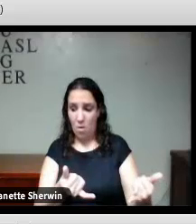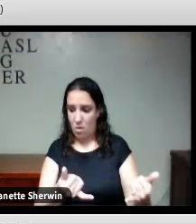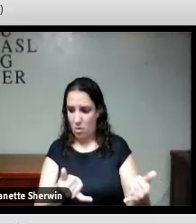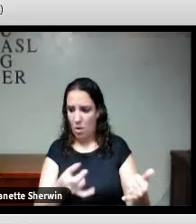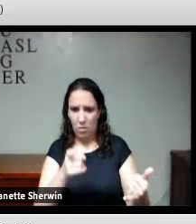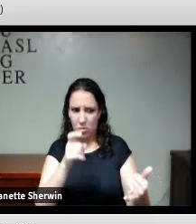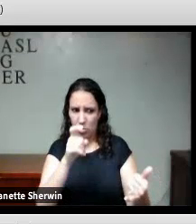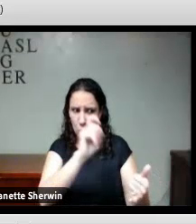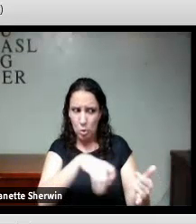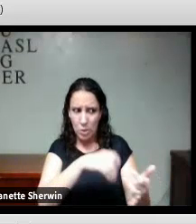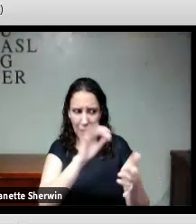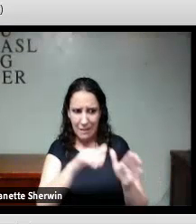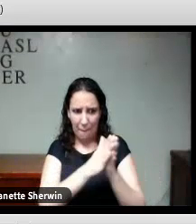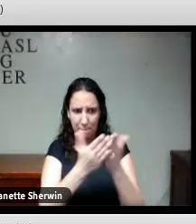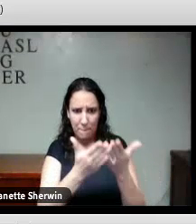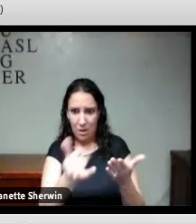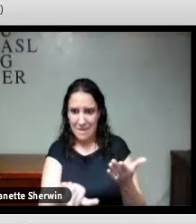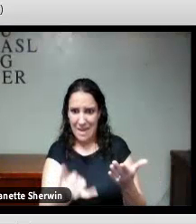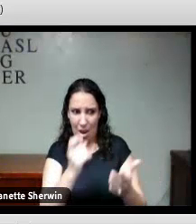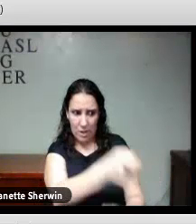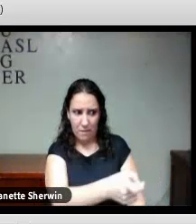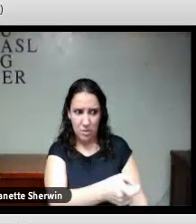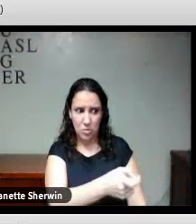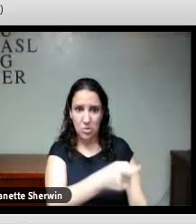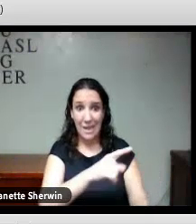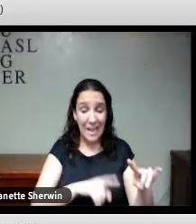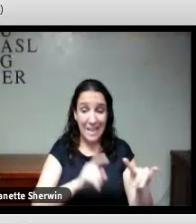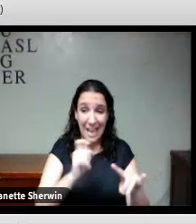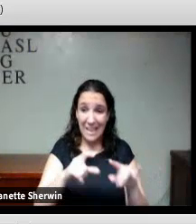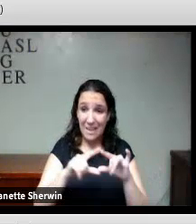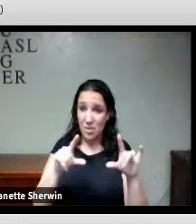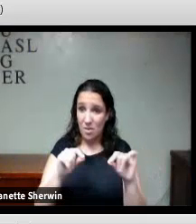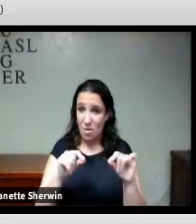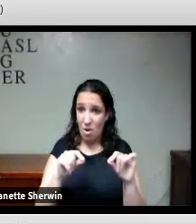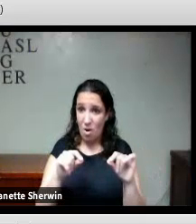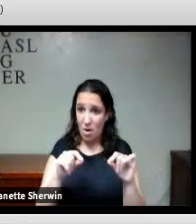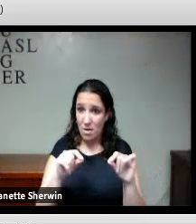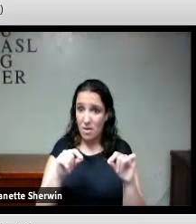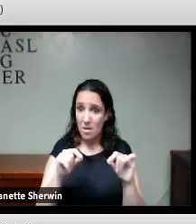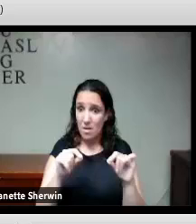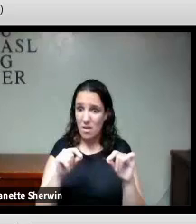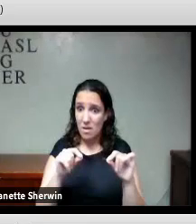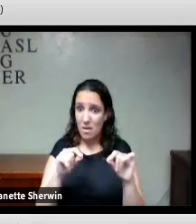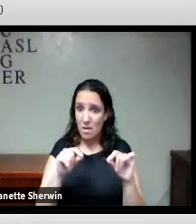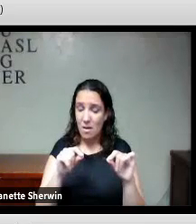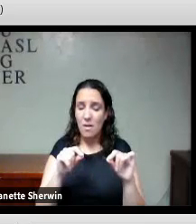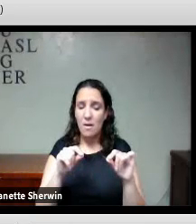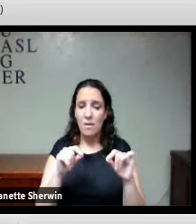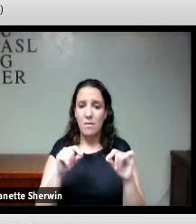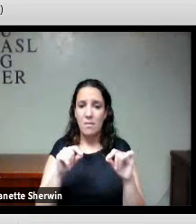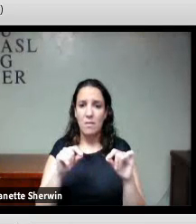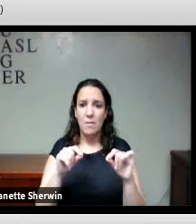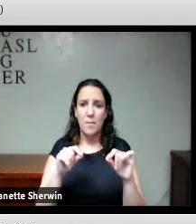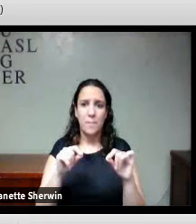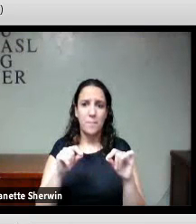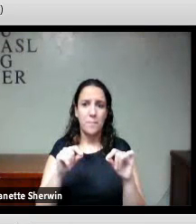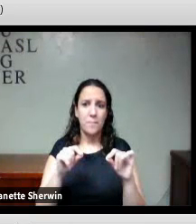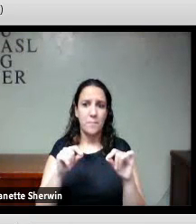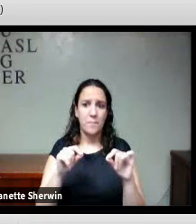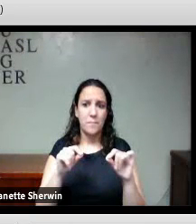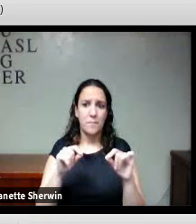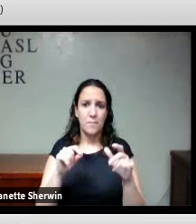book for your daughter. She said, I can't get you the card today until we get the forms processed. I don't know what was so dramatic